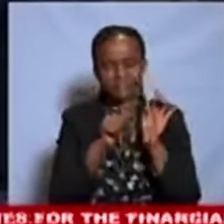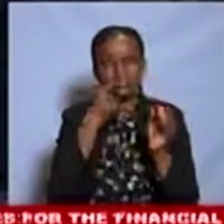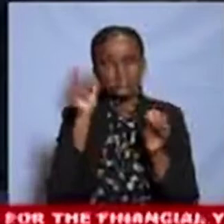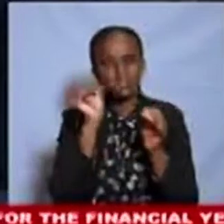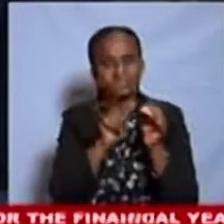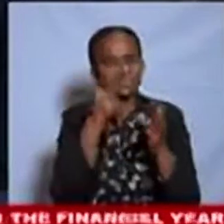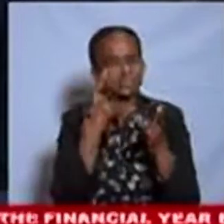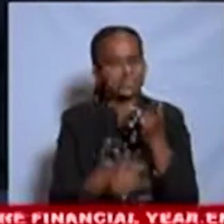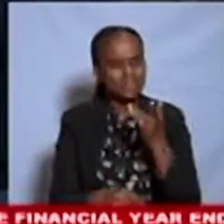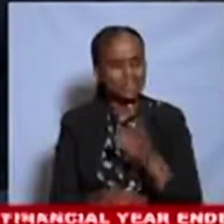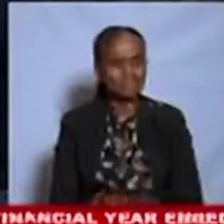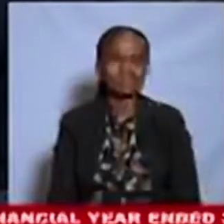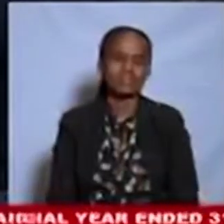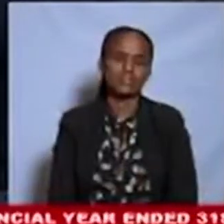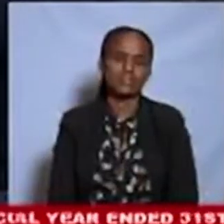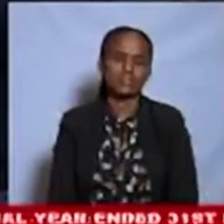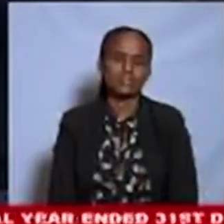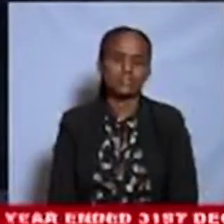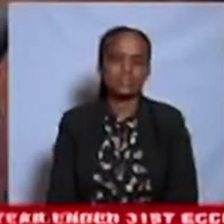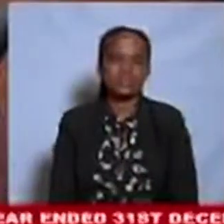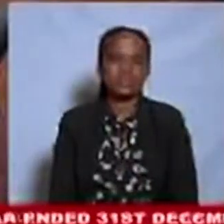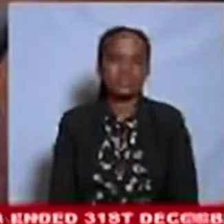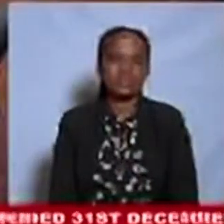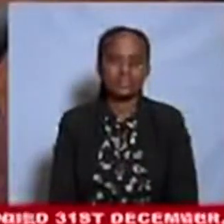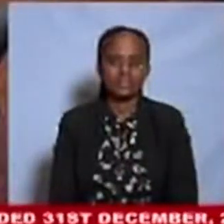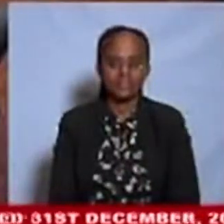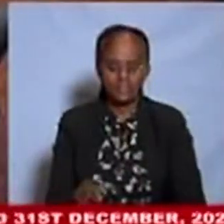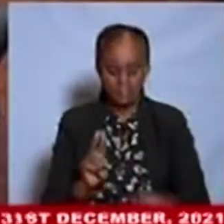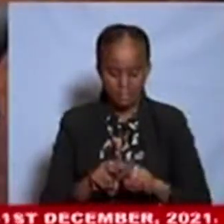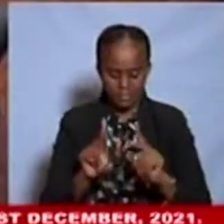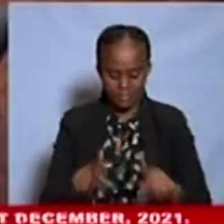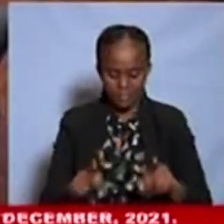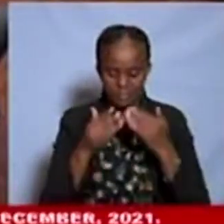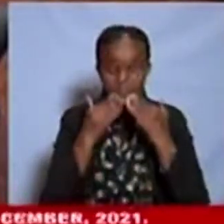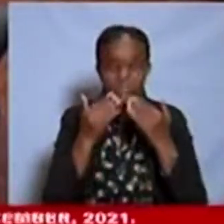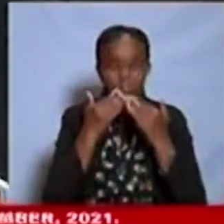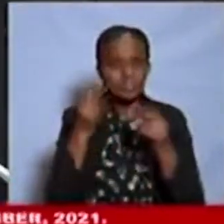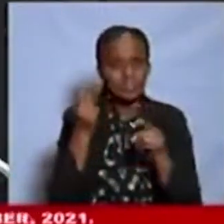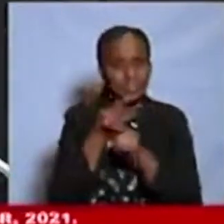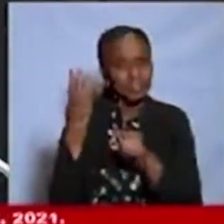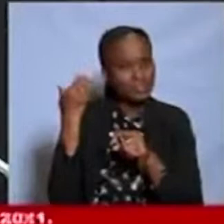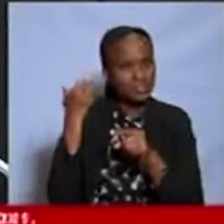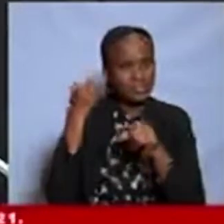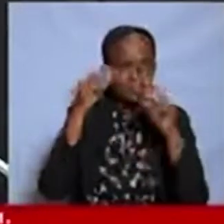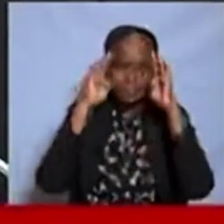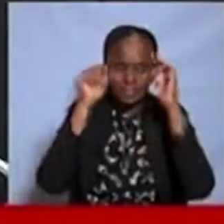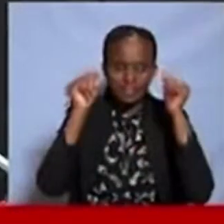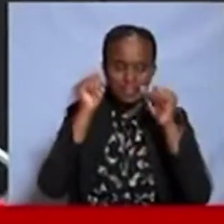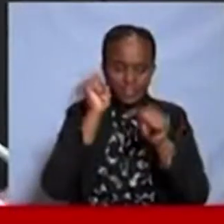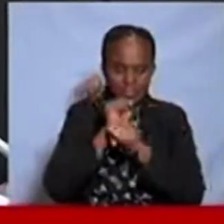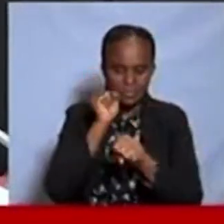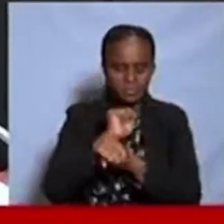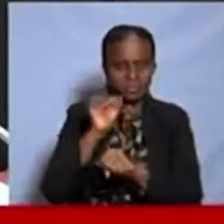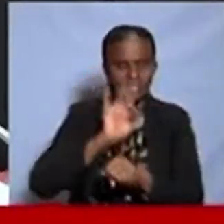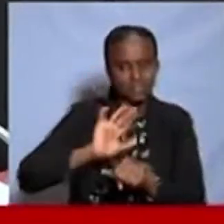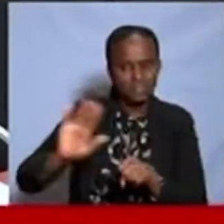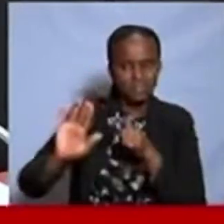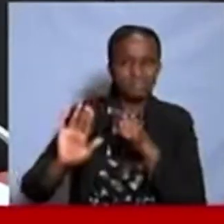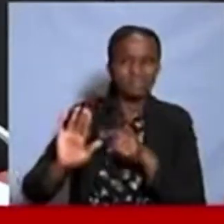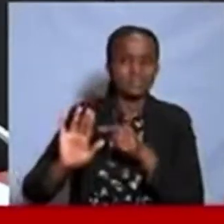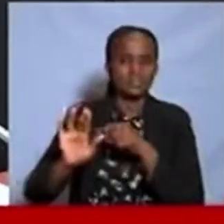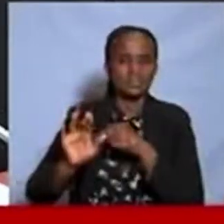directive? Thank you, Chair. The policy directed by the Republican President was that the works should be halted so that